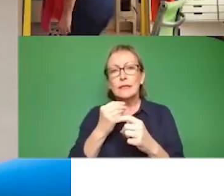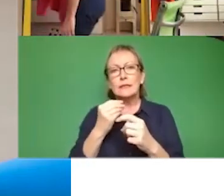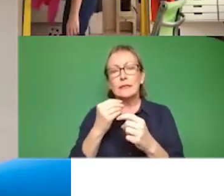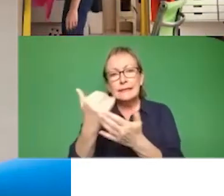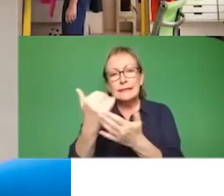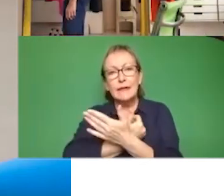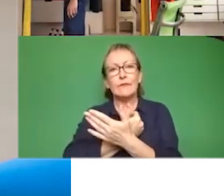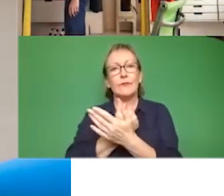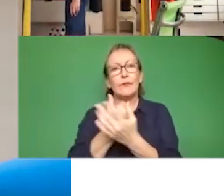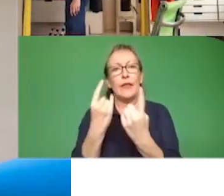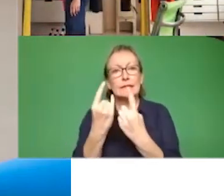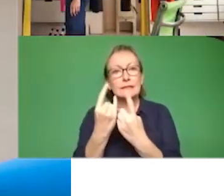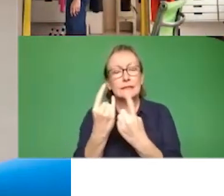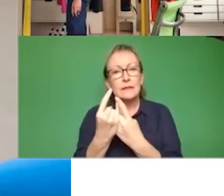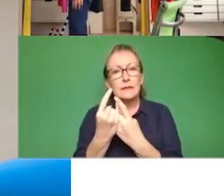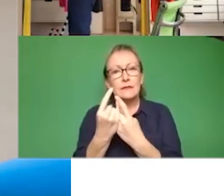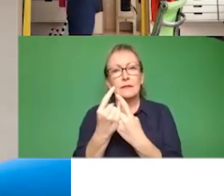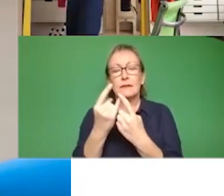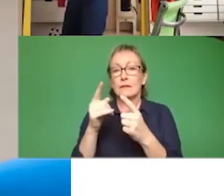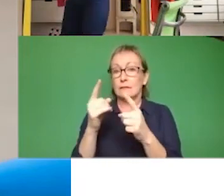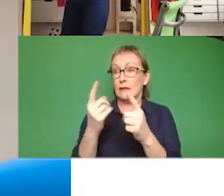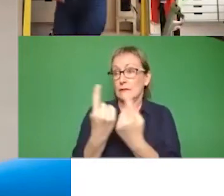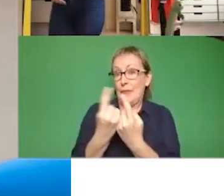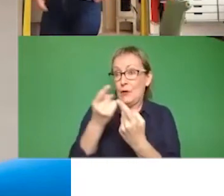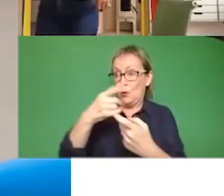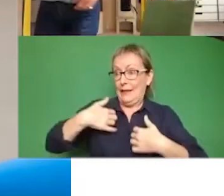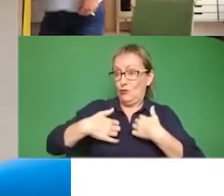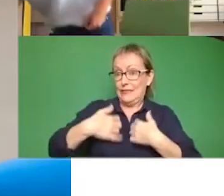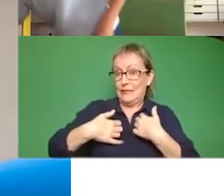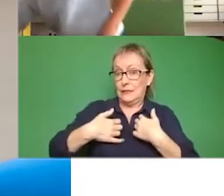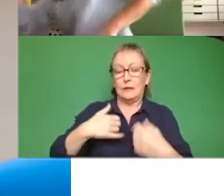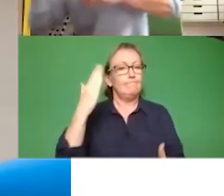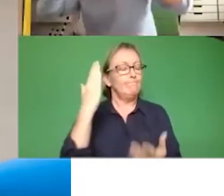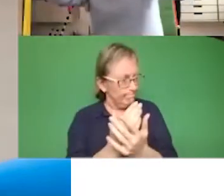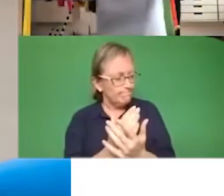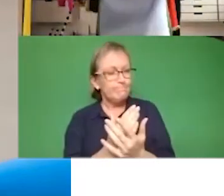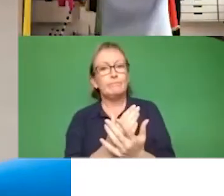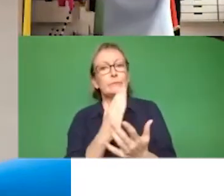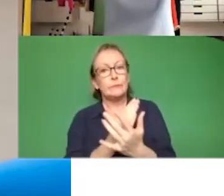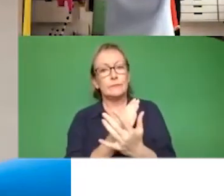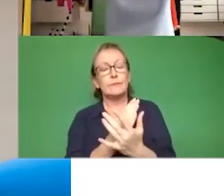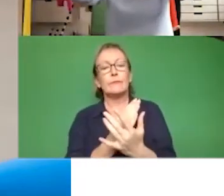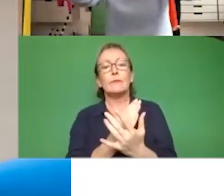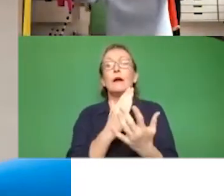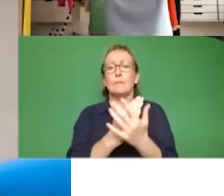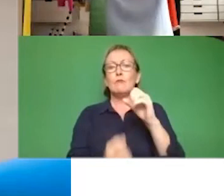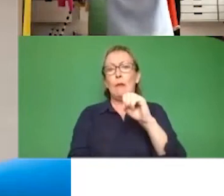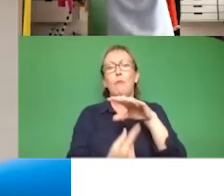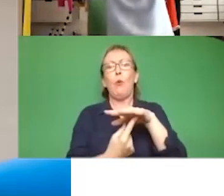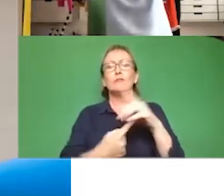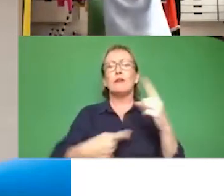using, yeah, is that something that motivates you as well, yeah. ongoing? Definitely, yeah. I think it's something that's really important to